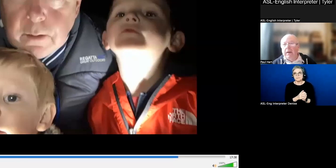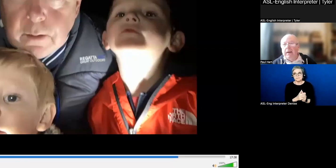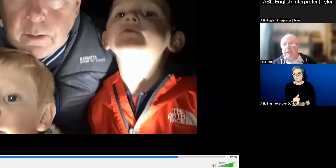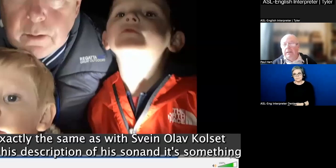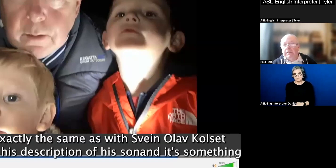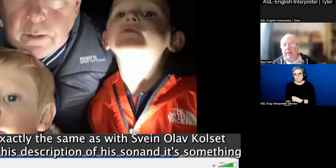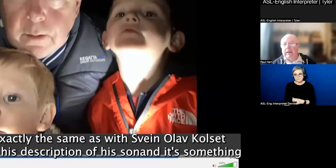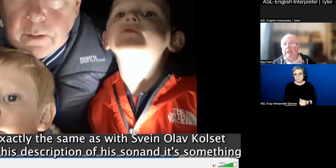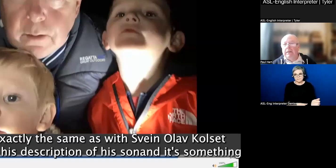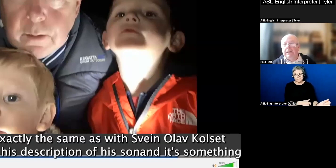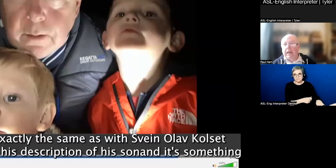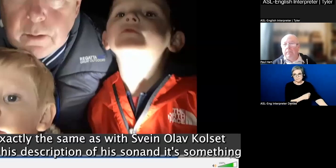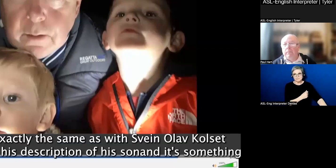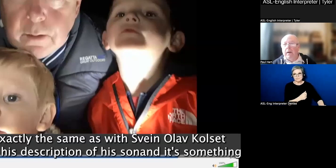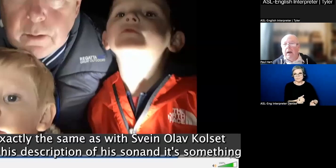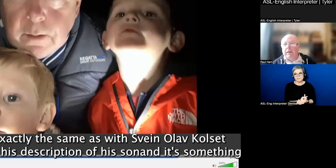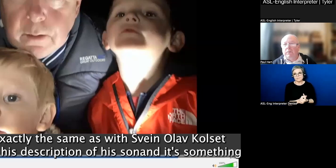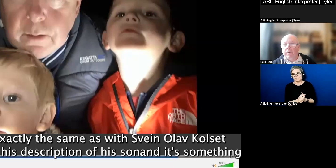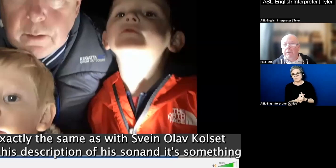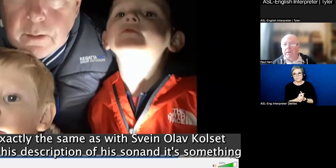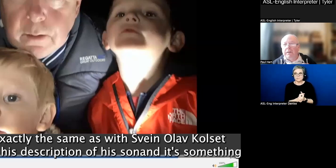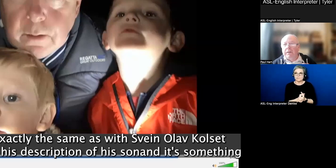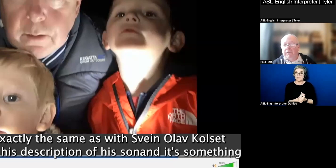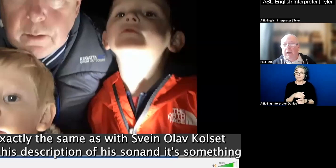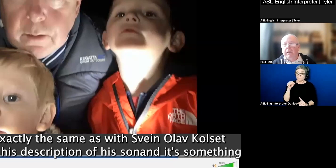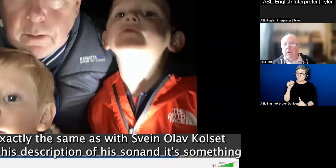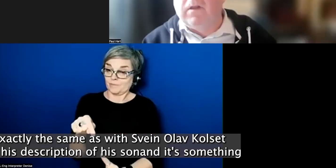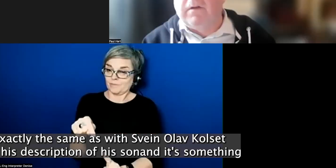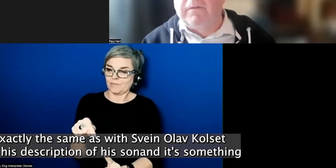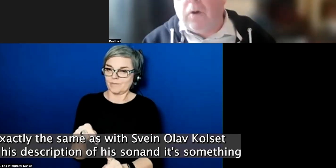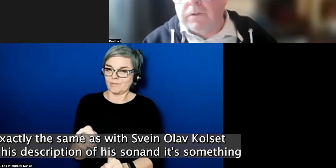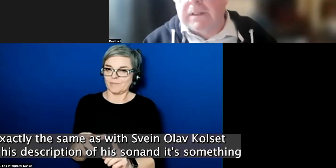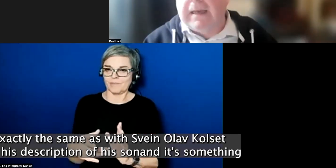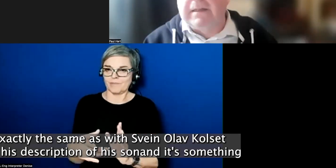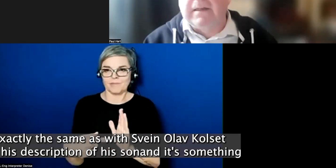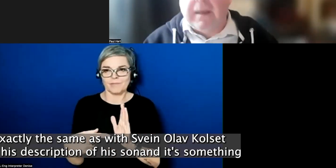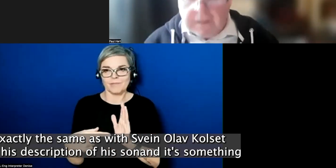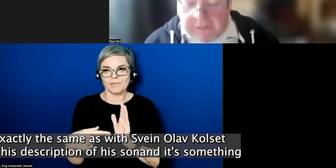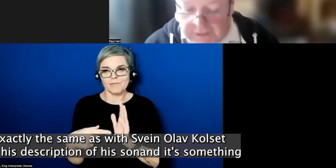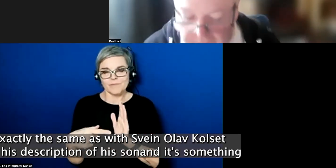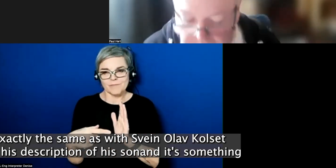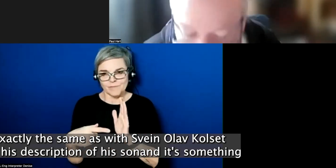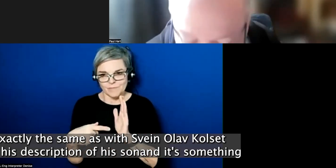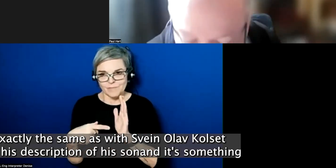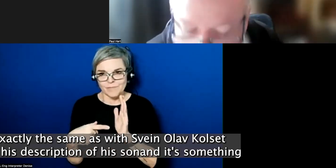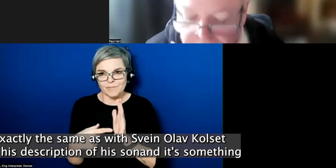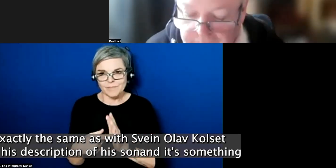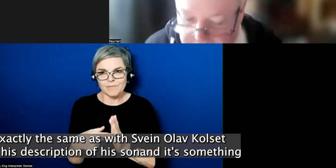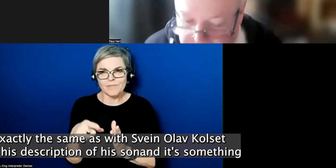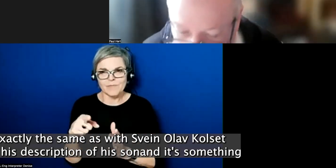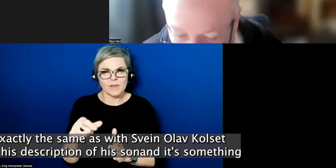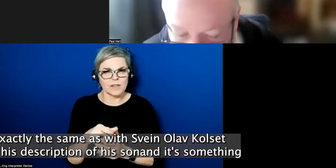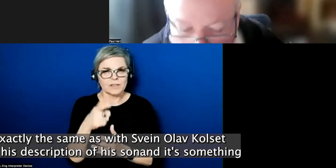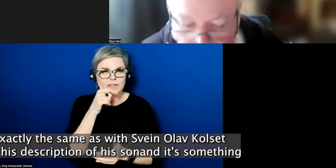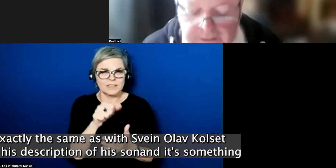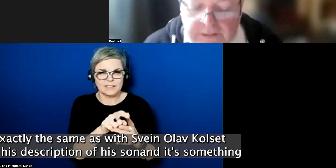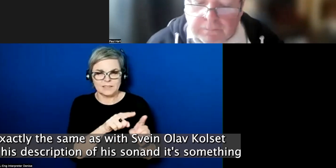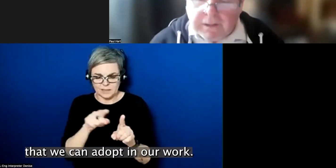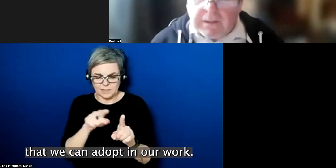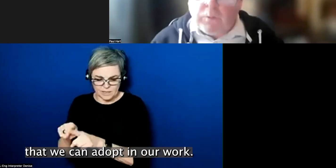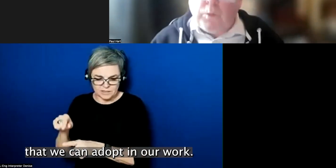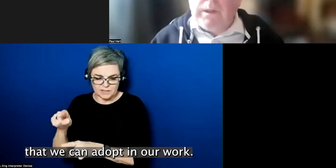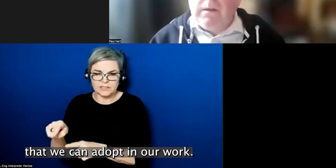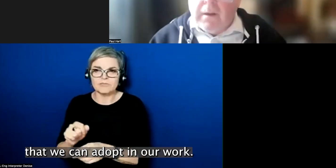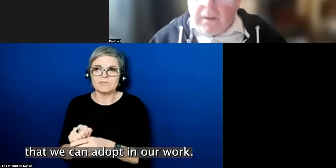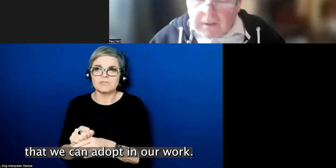it's exactly the same as with Svein Olaf Kolset in his description of his son. And it's something